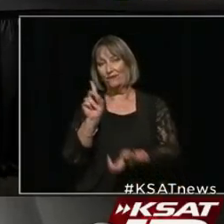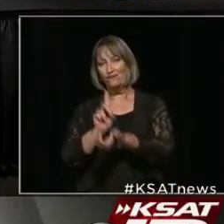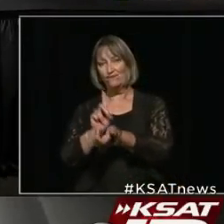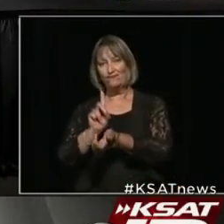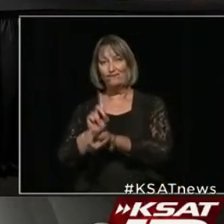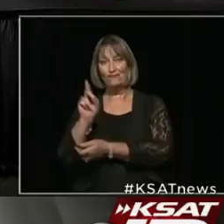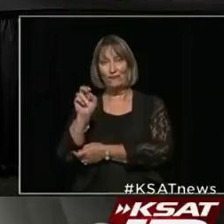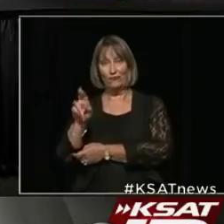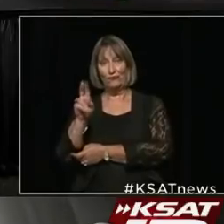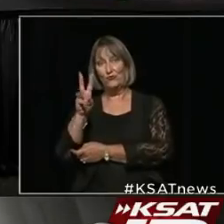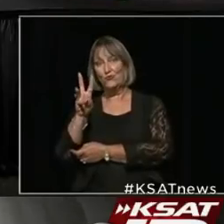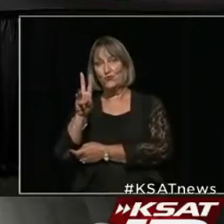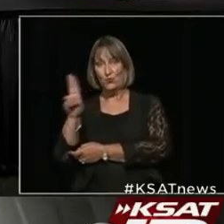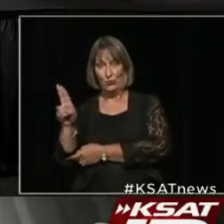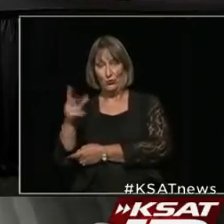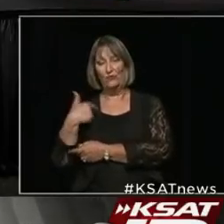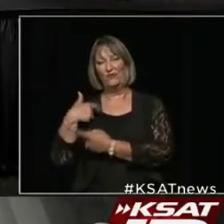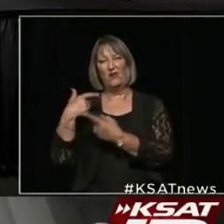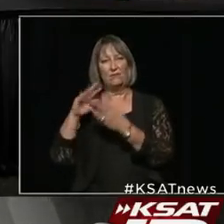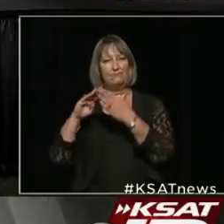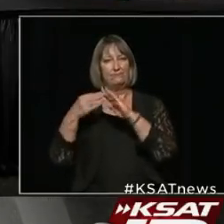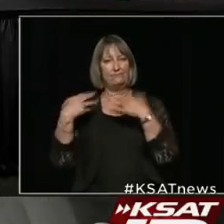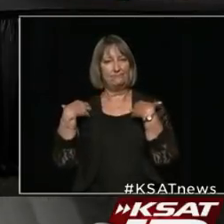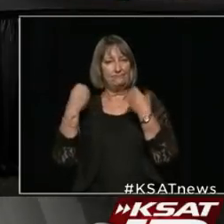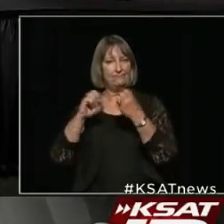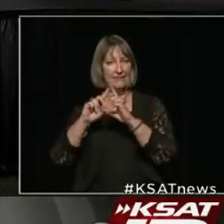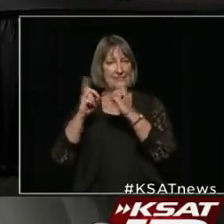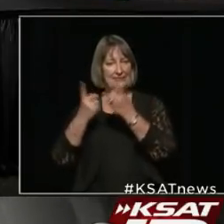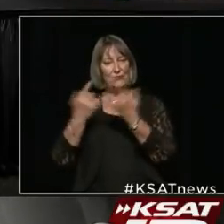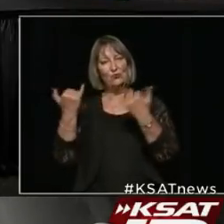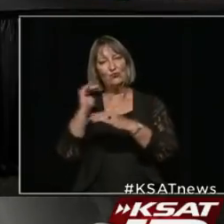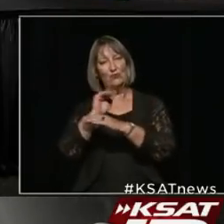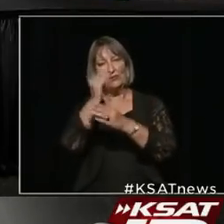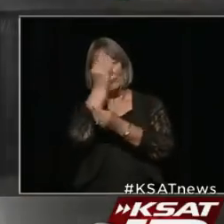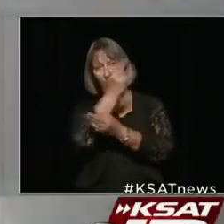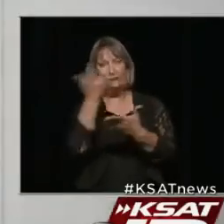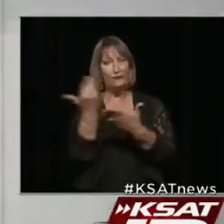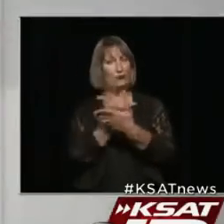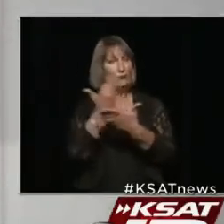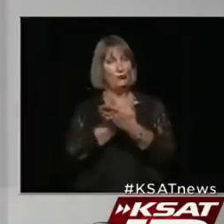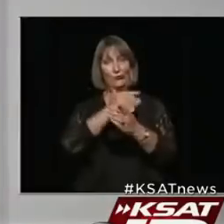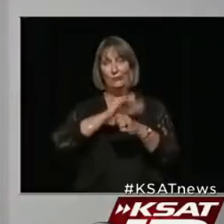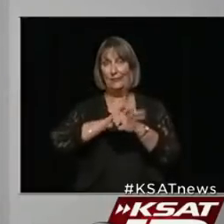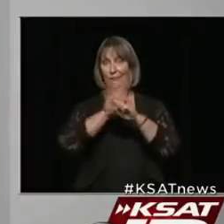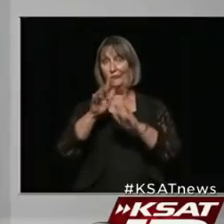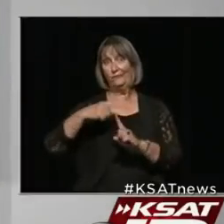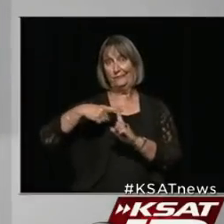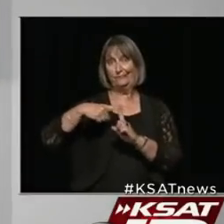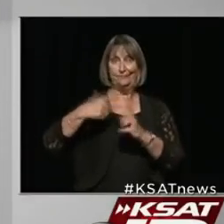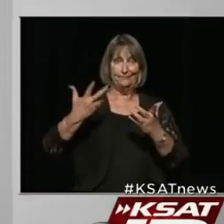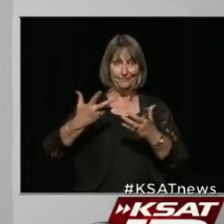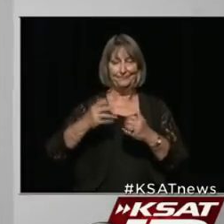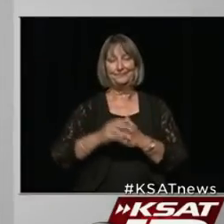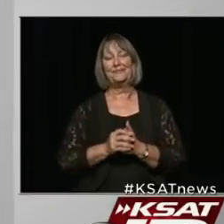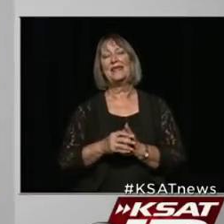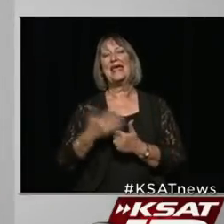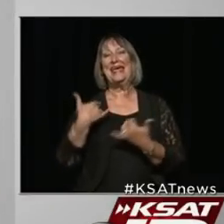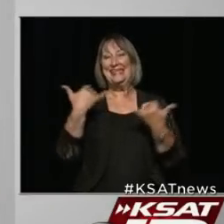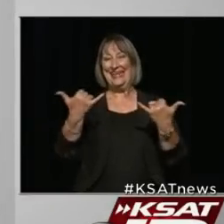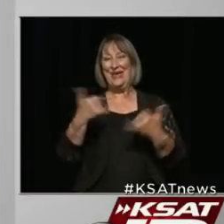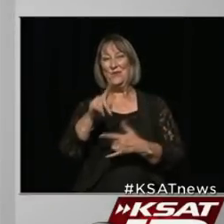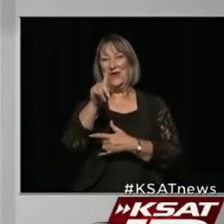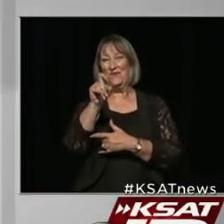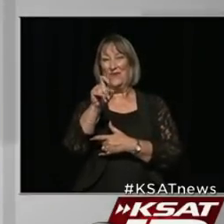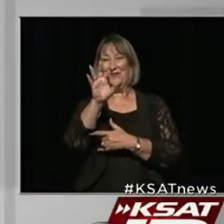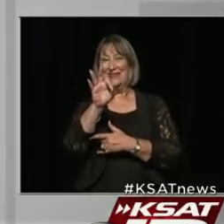public health authority. And this is our COVID-19 update for the San Antonio community. This evening, we're reporting 191 new cases of